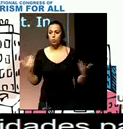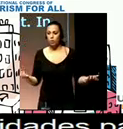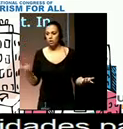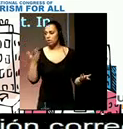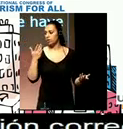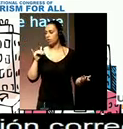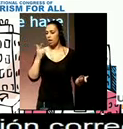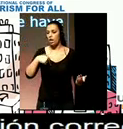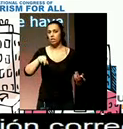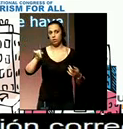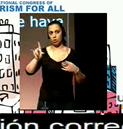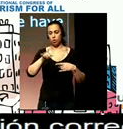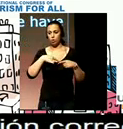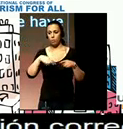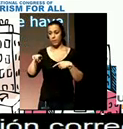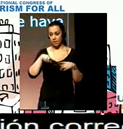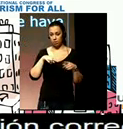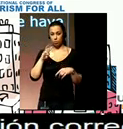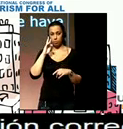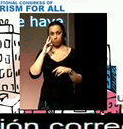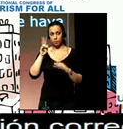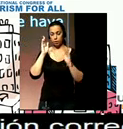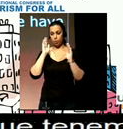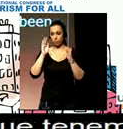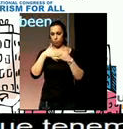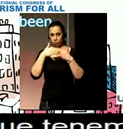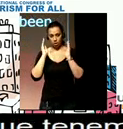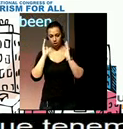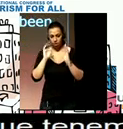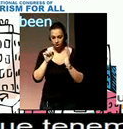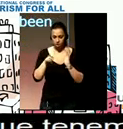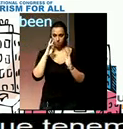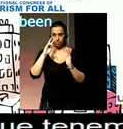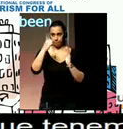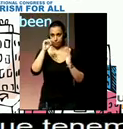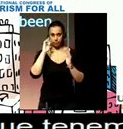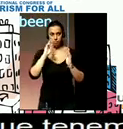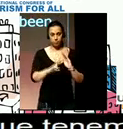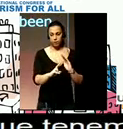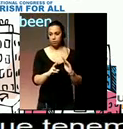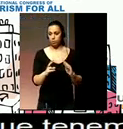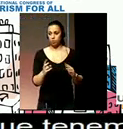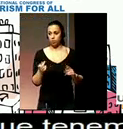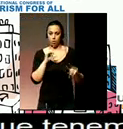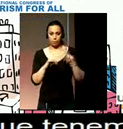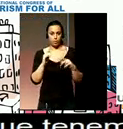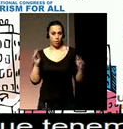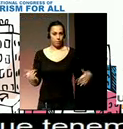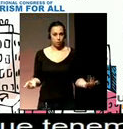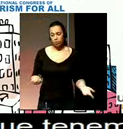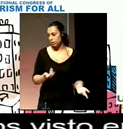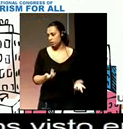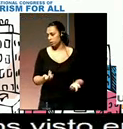have been necessarily a problem. People could still have experienced the wondrous experience. But personally, I'm not able to reach that